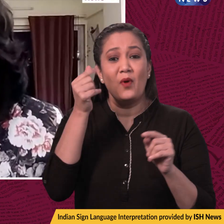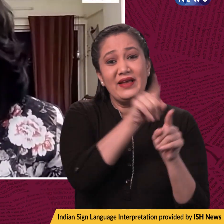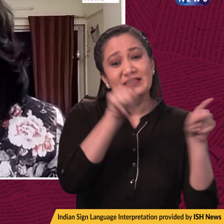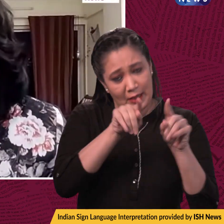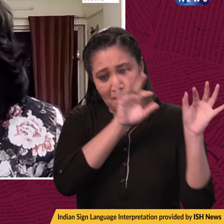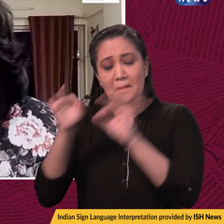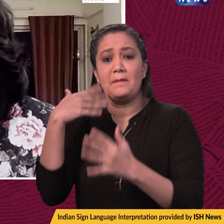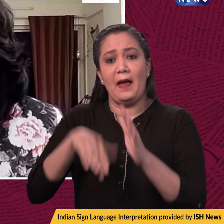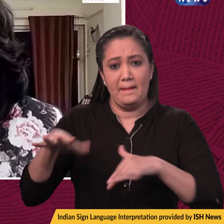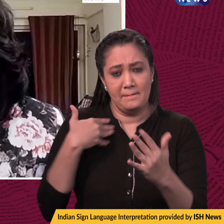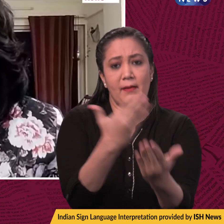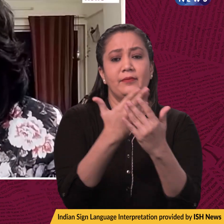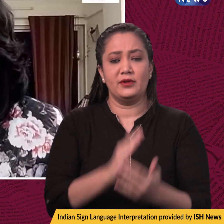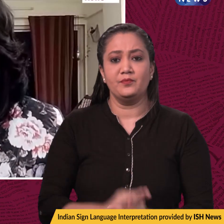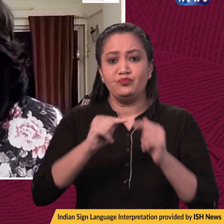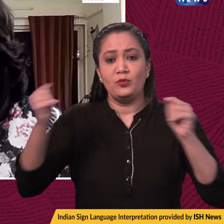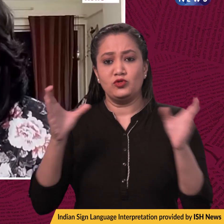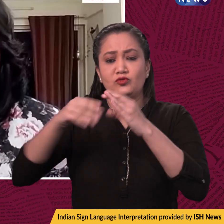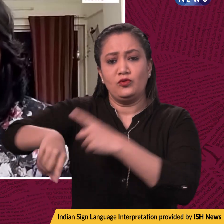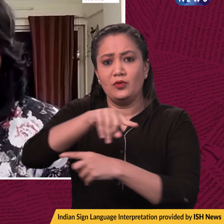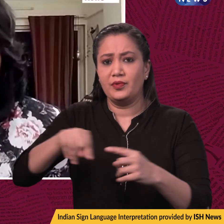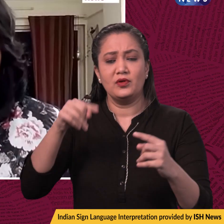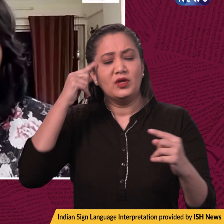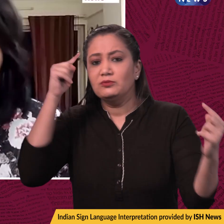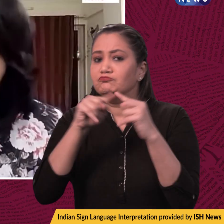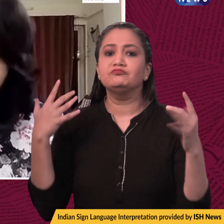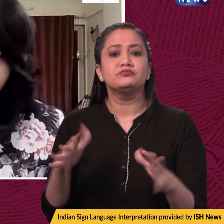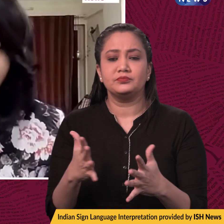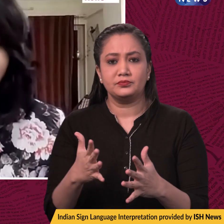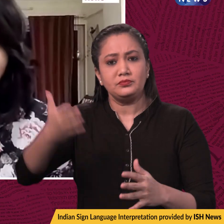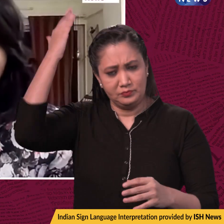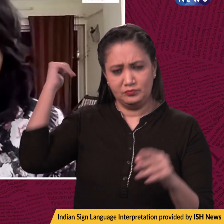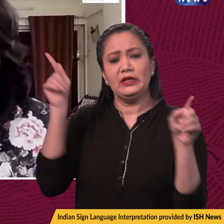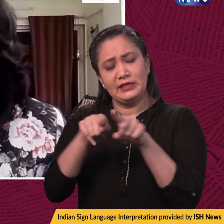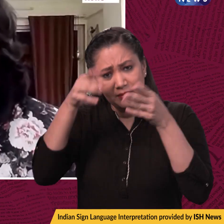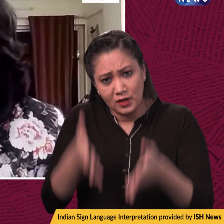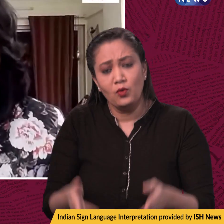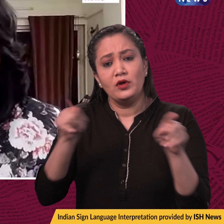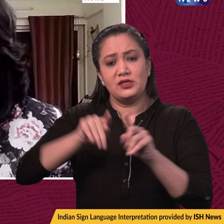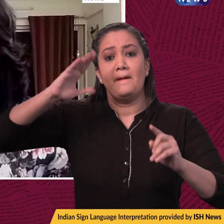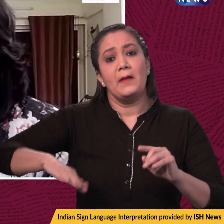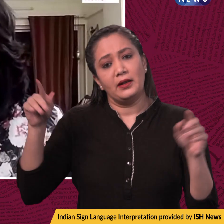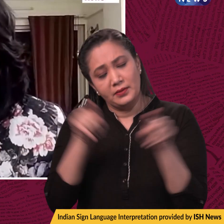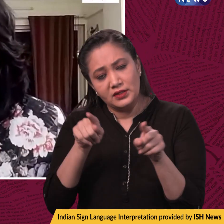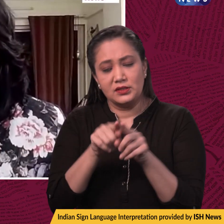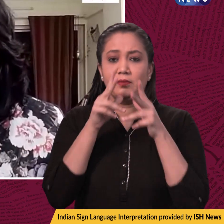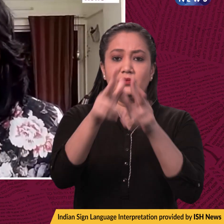men. Now, opposition members in the meantime have been hitting out earlier as well, now today in the